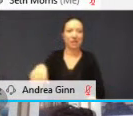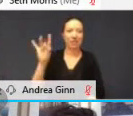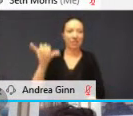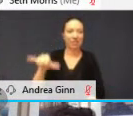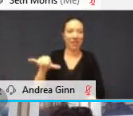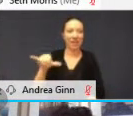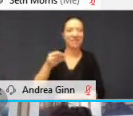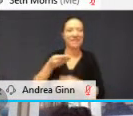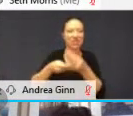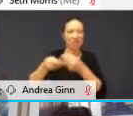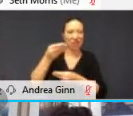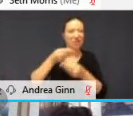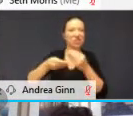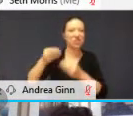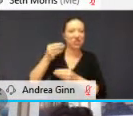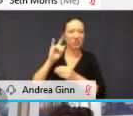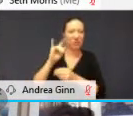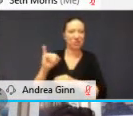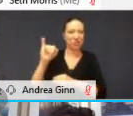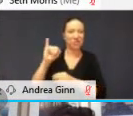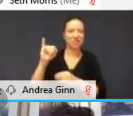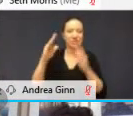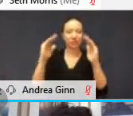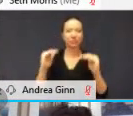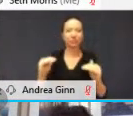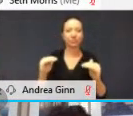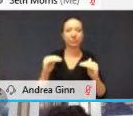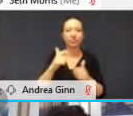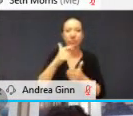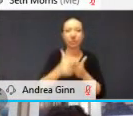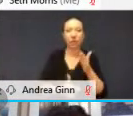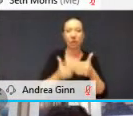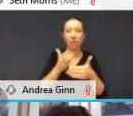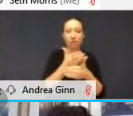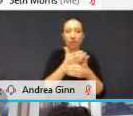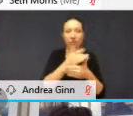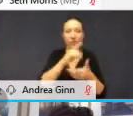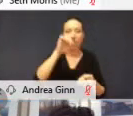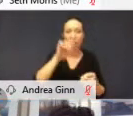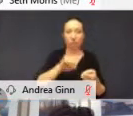Additionally, there's also cost-sharing reductions, or we might refer to them as cost-sharing